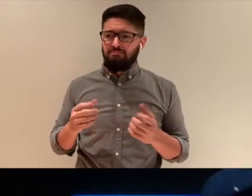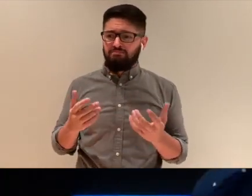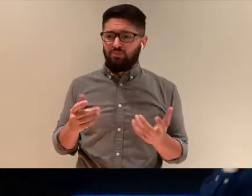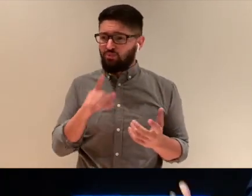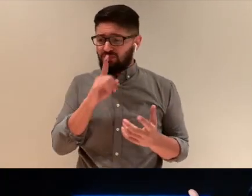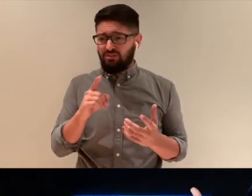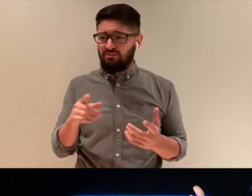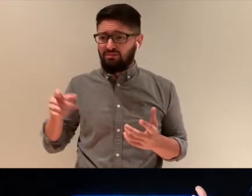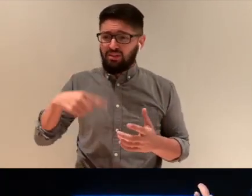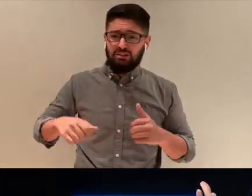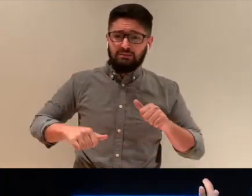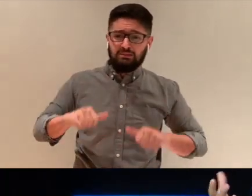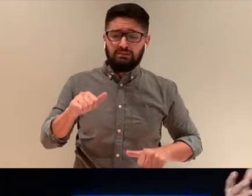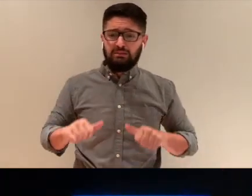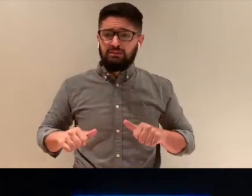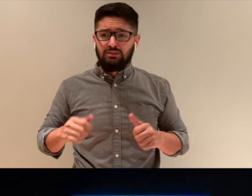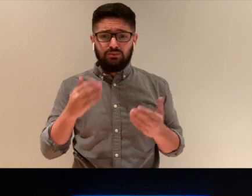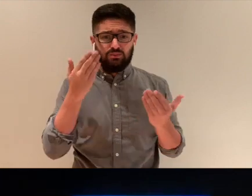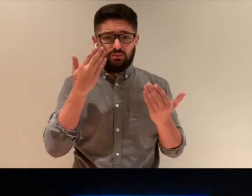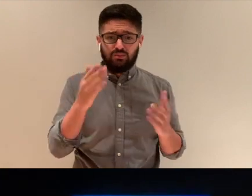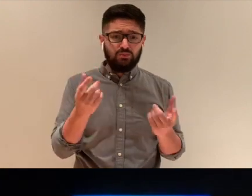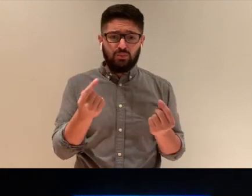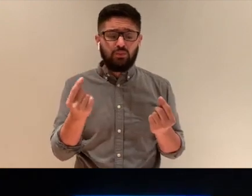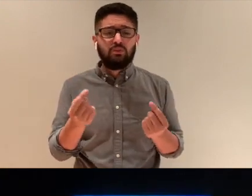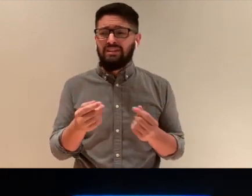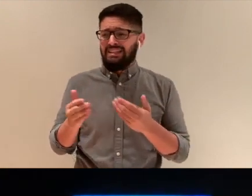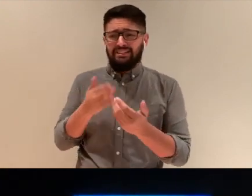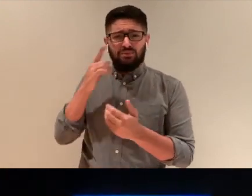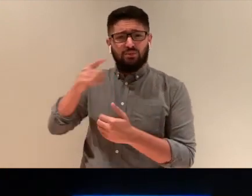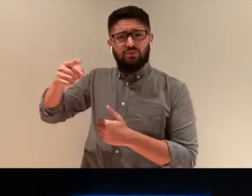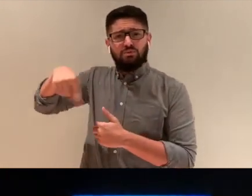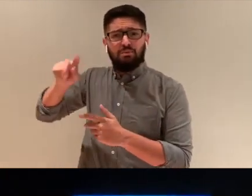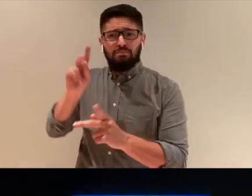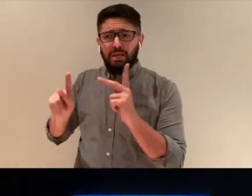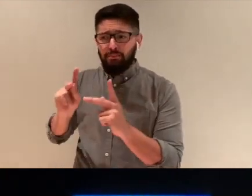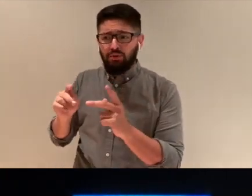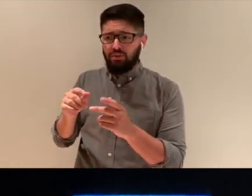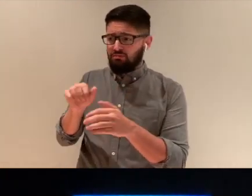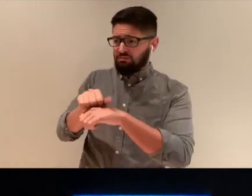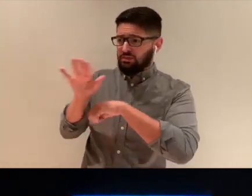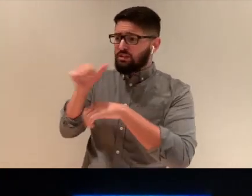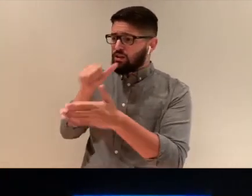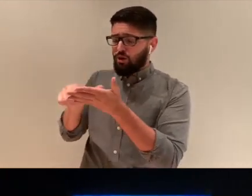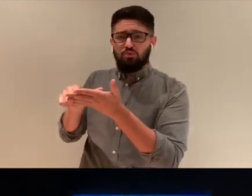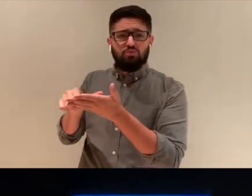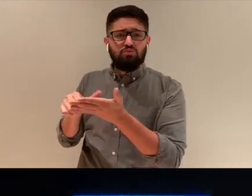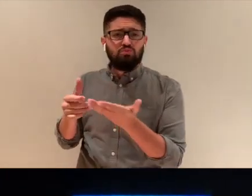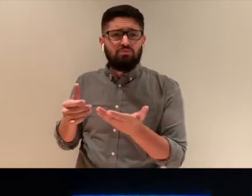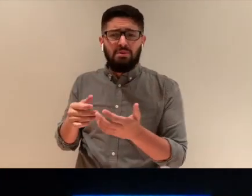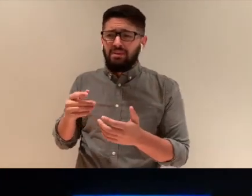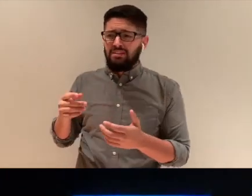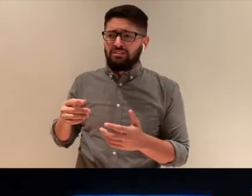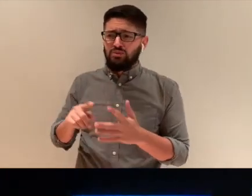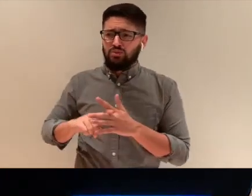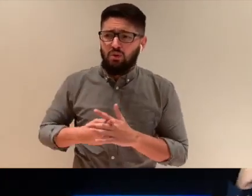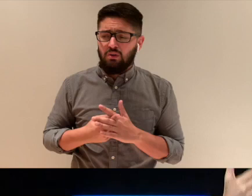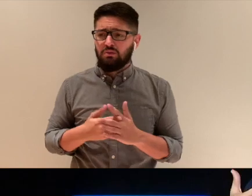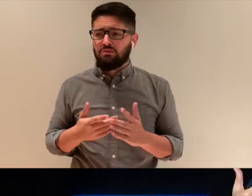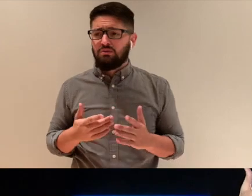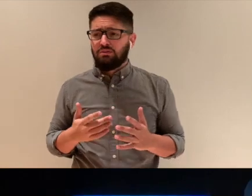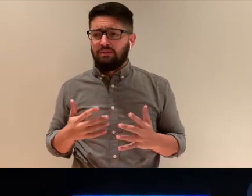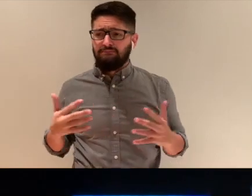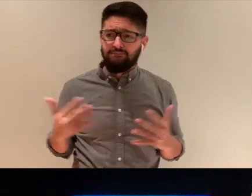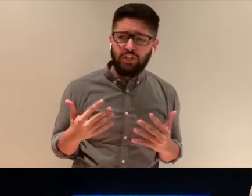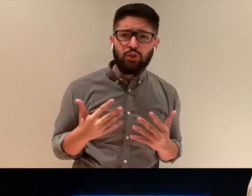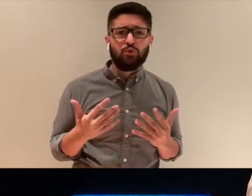a lot of uncertainty. And it was easy for these people who he's writing to in these times to easily start to